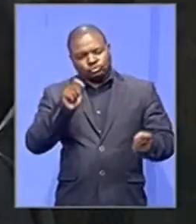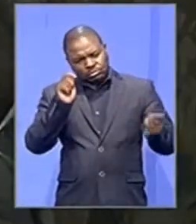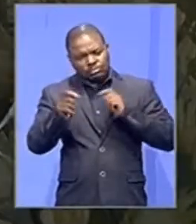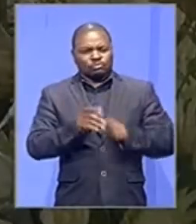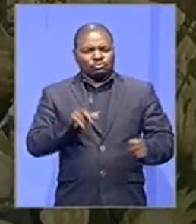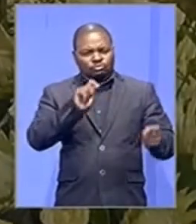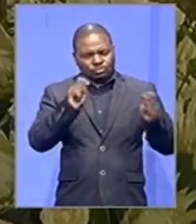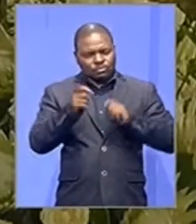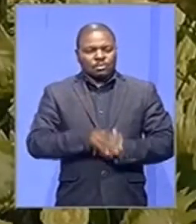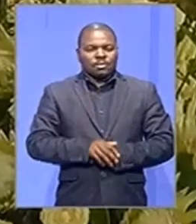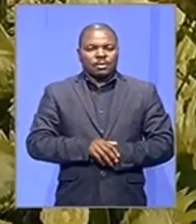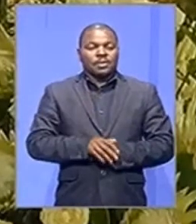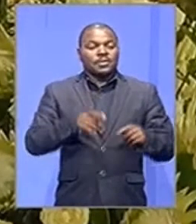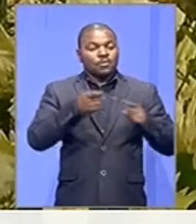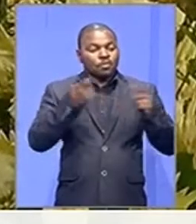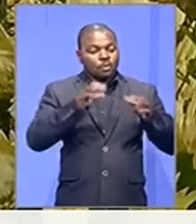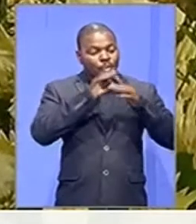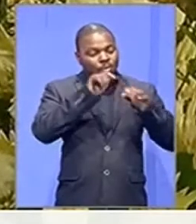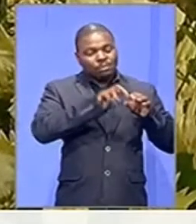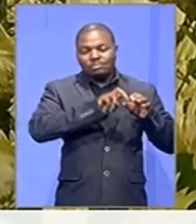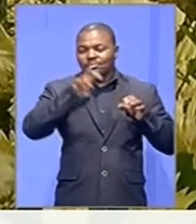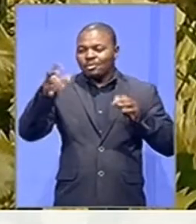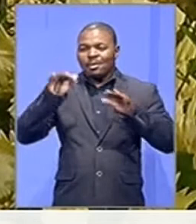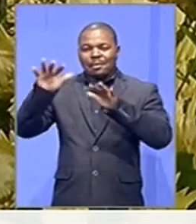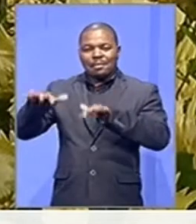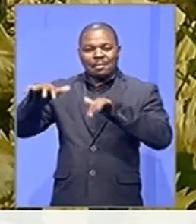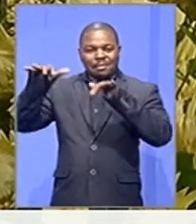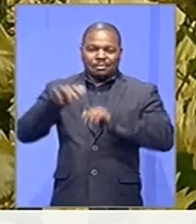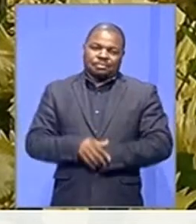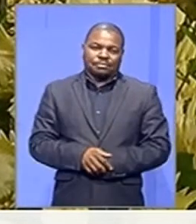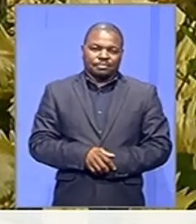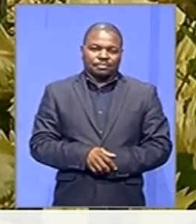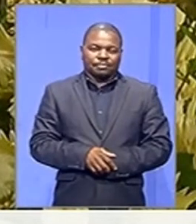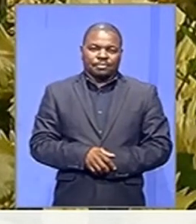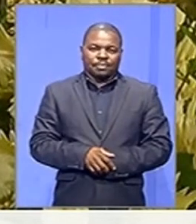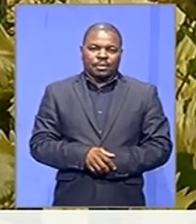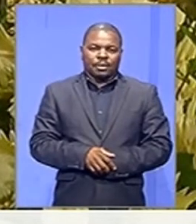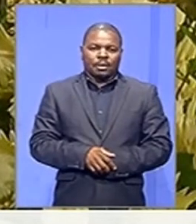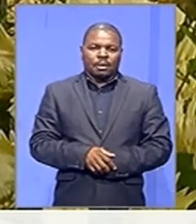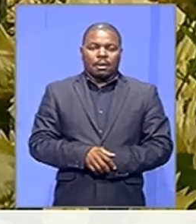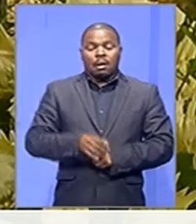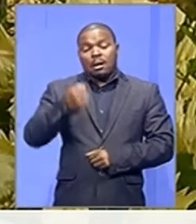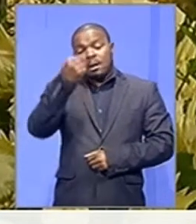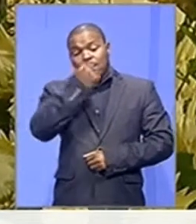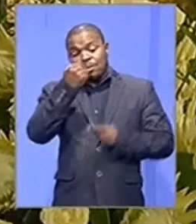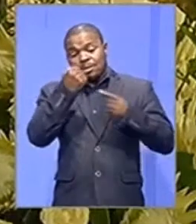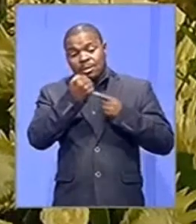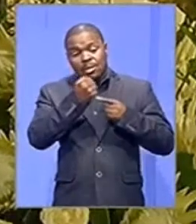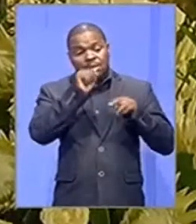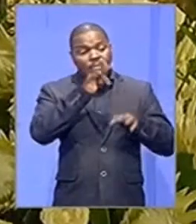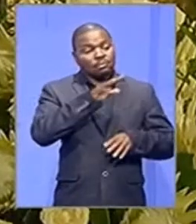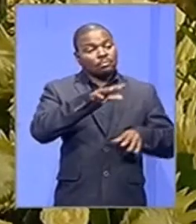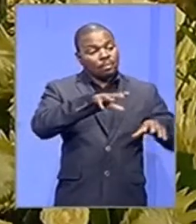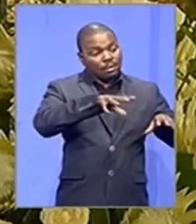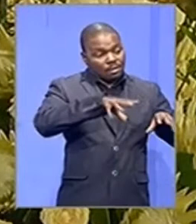went up from kitchen tables to Parliament. An apology accepted adds